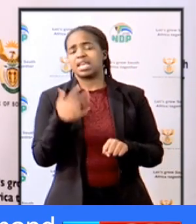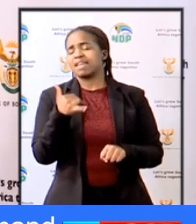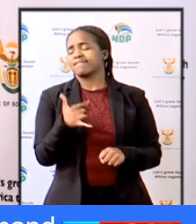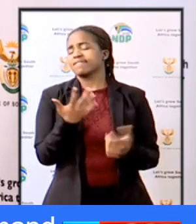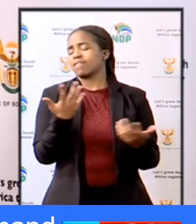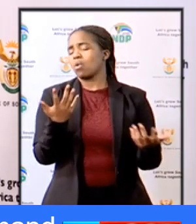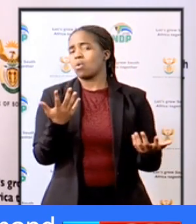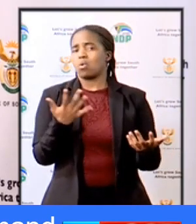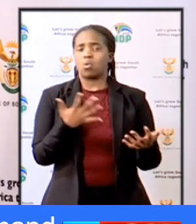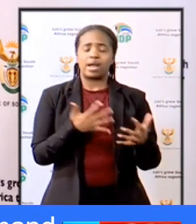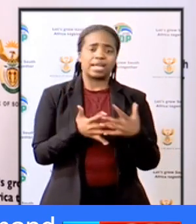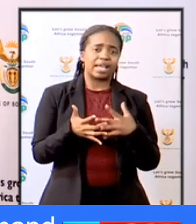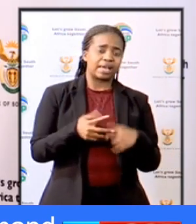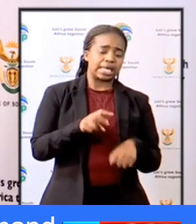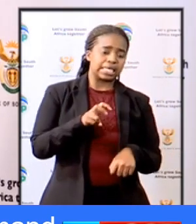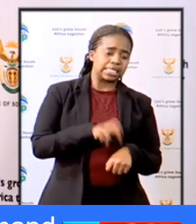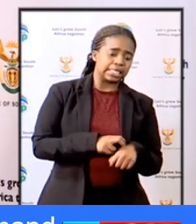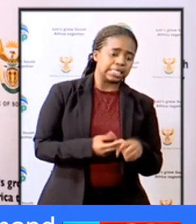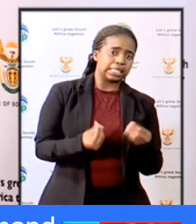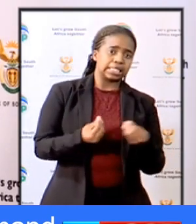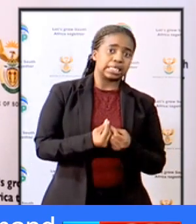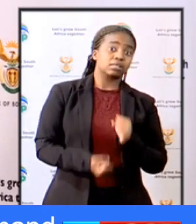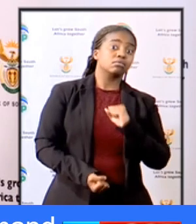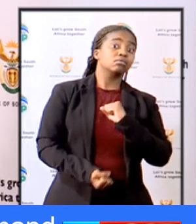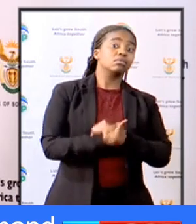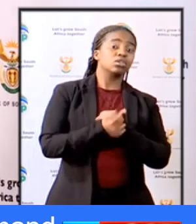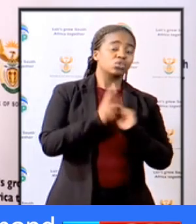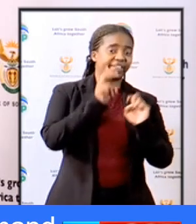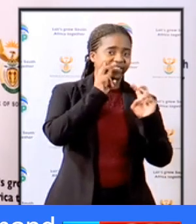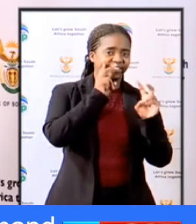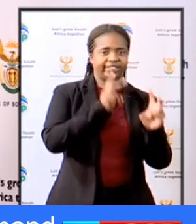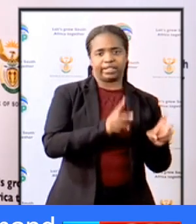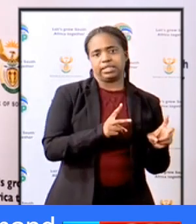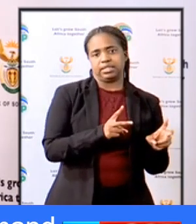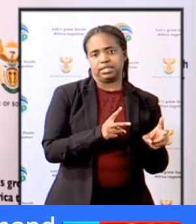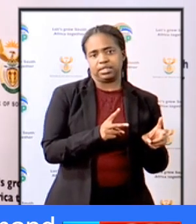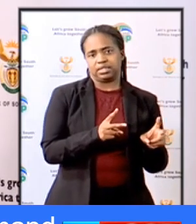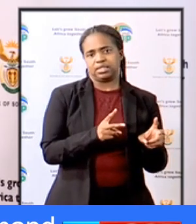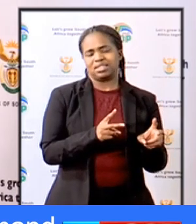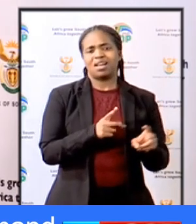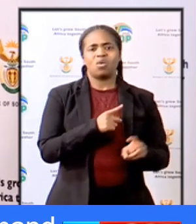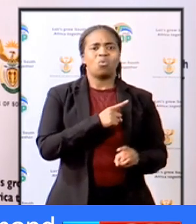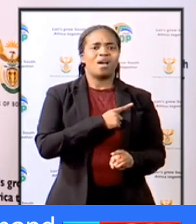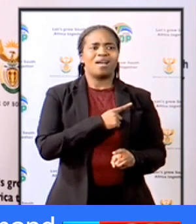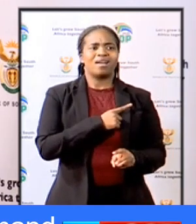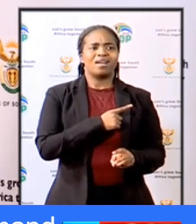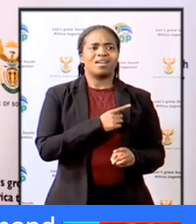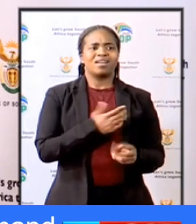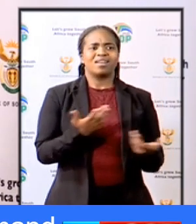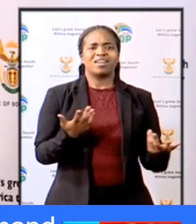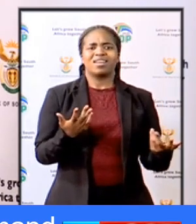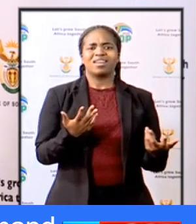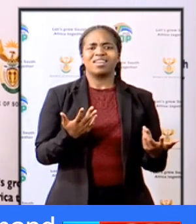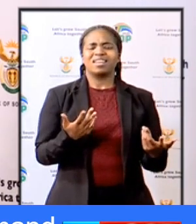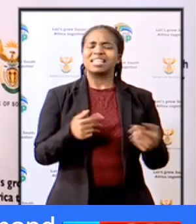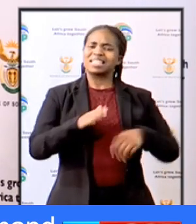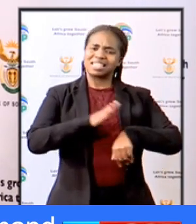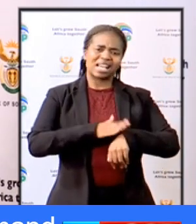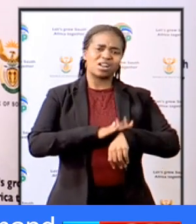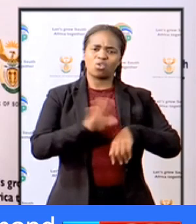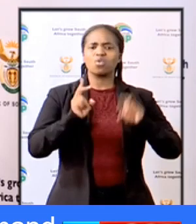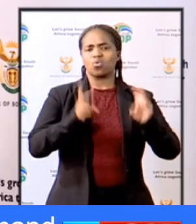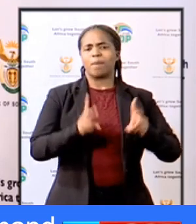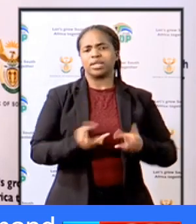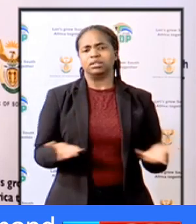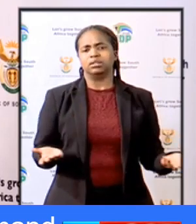whatever need has arisen for us to visit them. because we are not living in normal times.